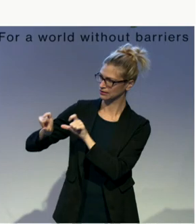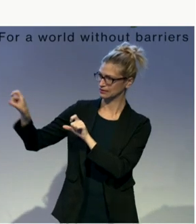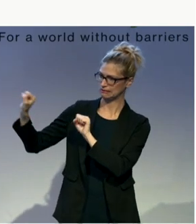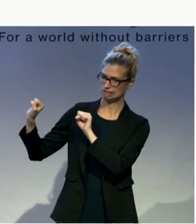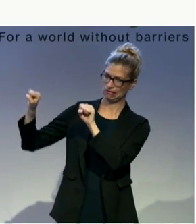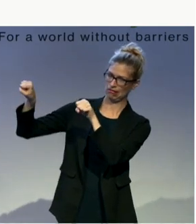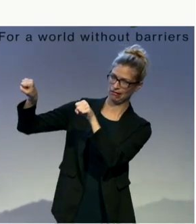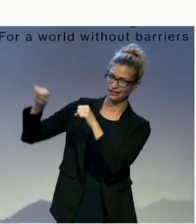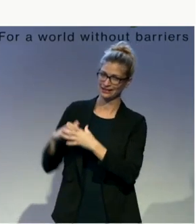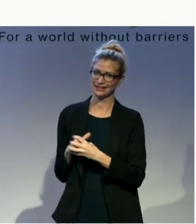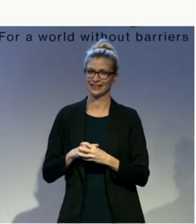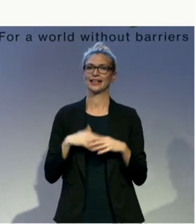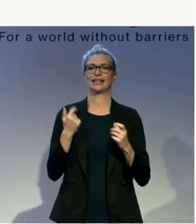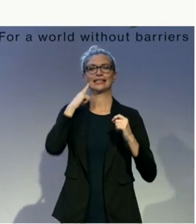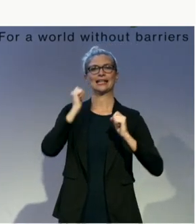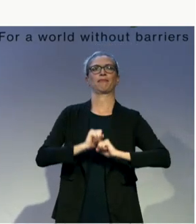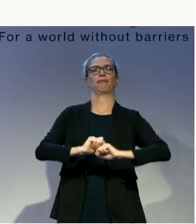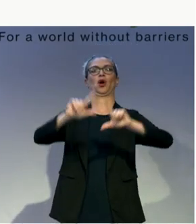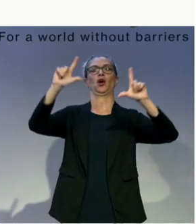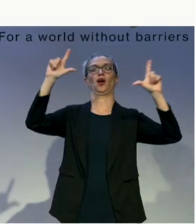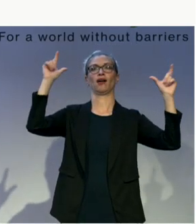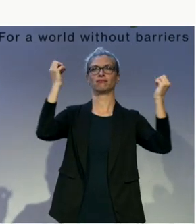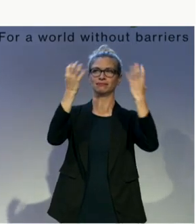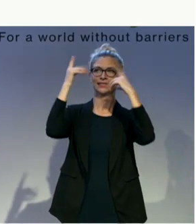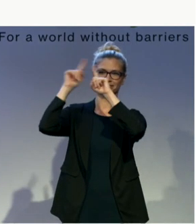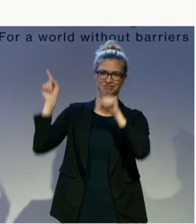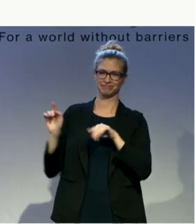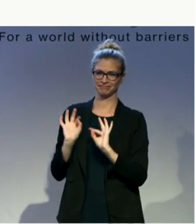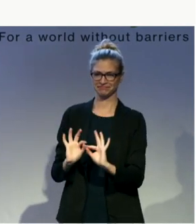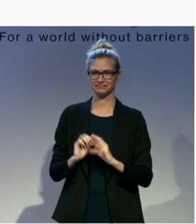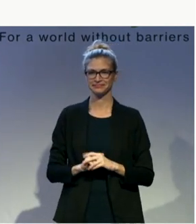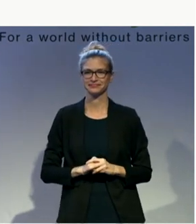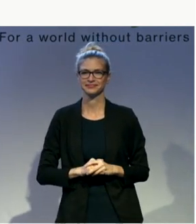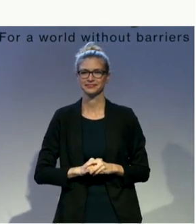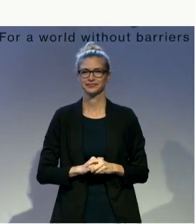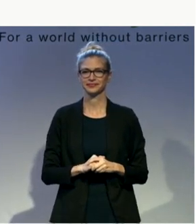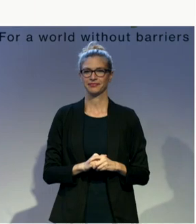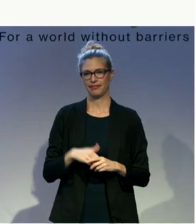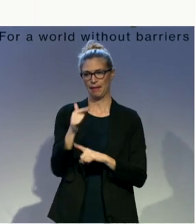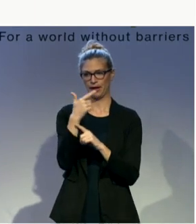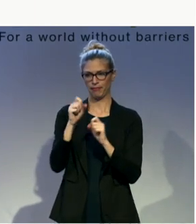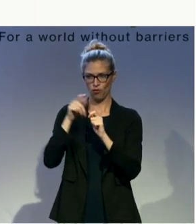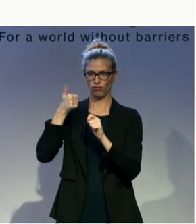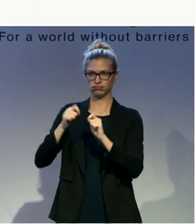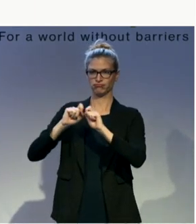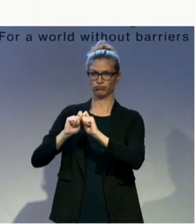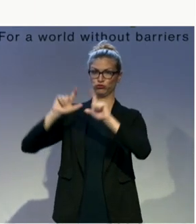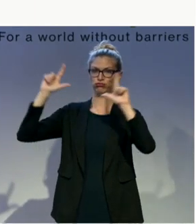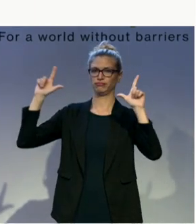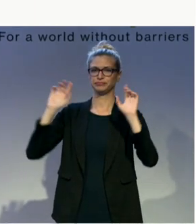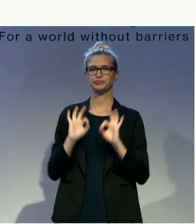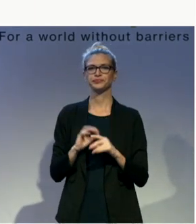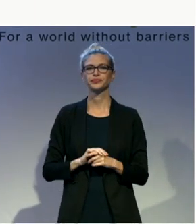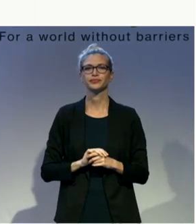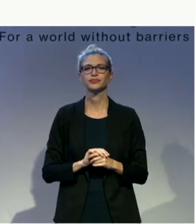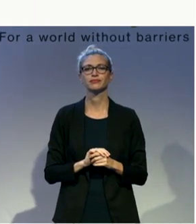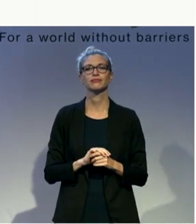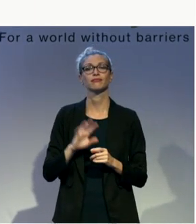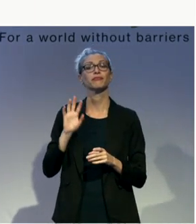Ah, thanks. Better. It's bigger now. Easy. Okay, so inclusive voter information.